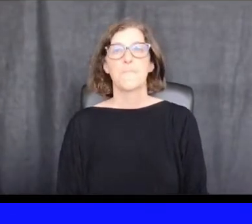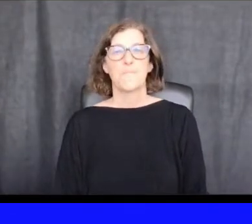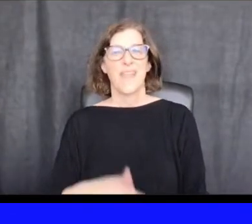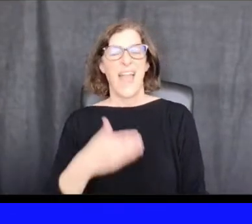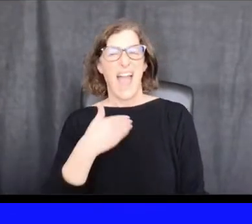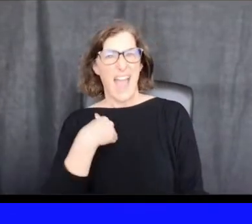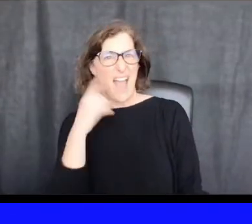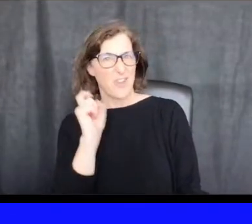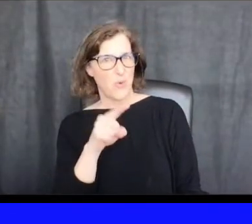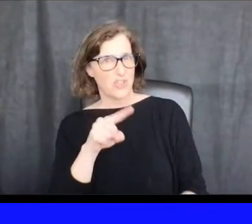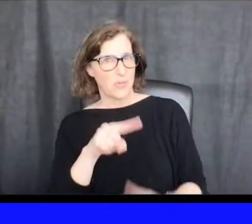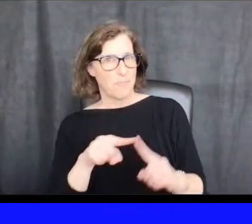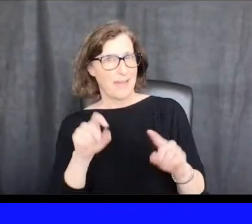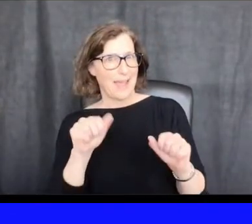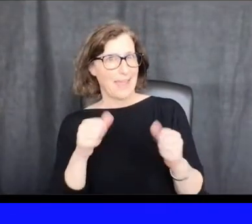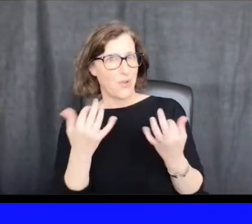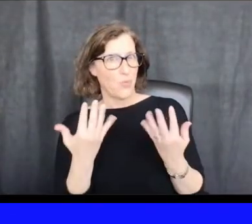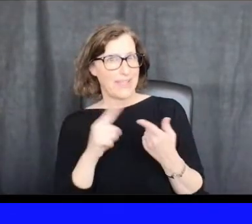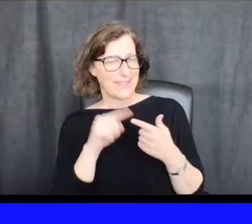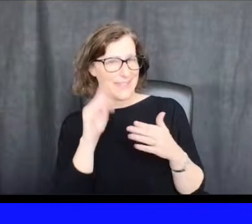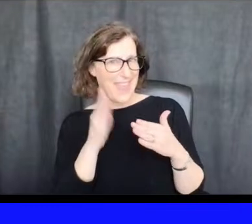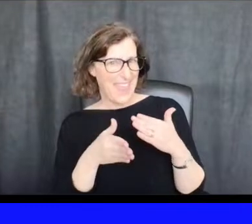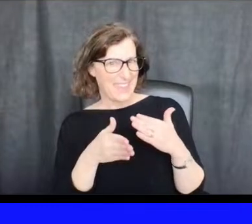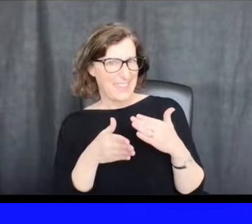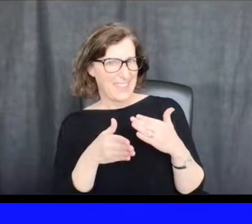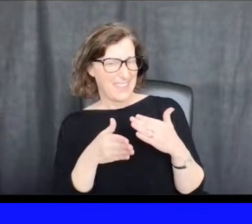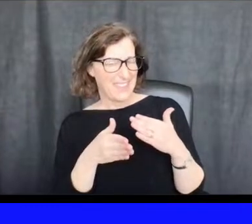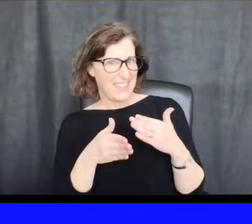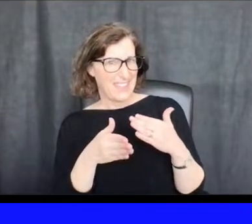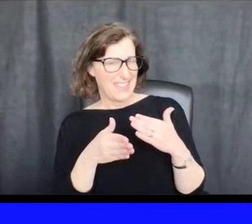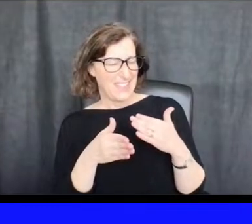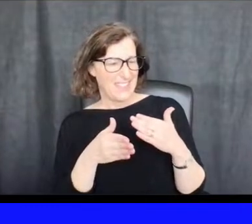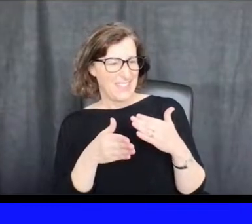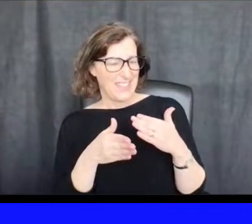at home. Some of these patients were no longer living at home. We found